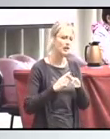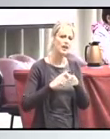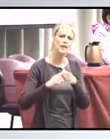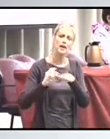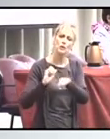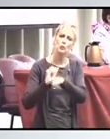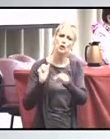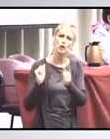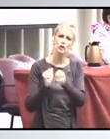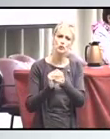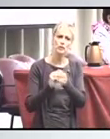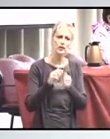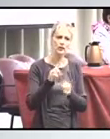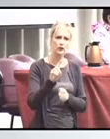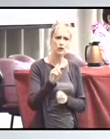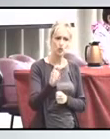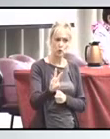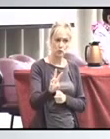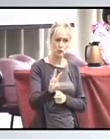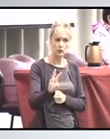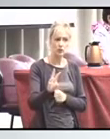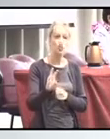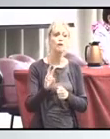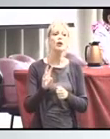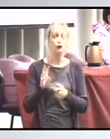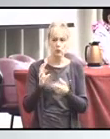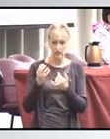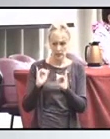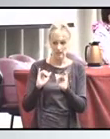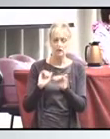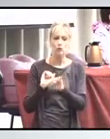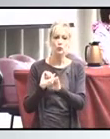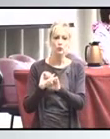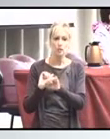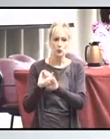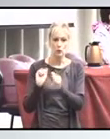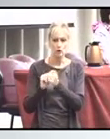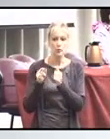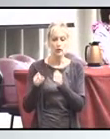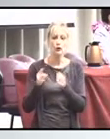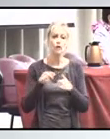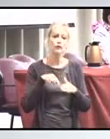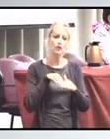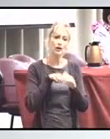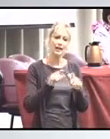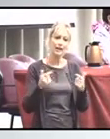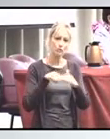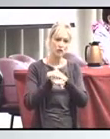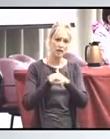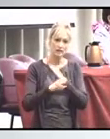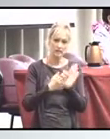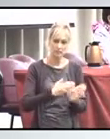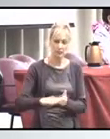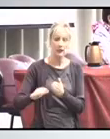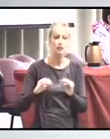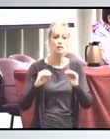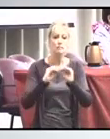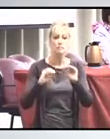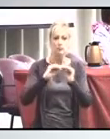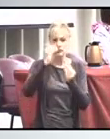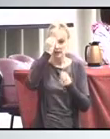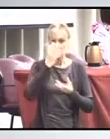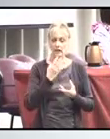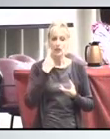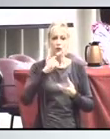worked actually with Du, and we continue to work with her in developing our language access plan. And through that, more and more information on our need